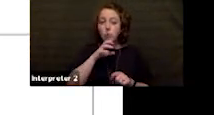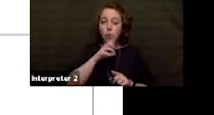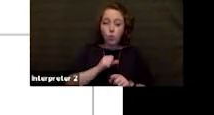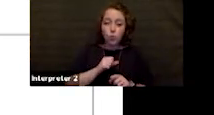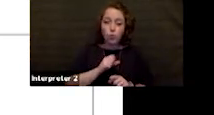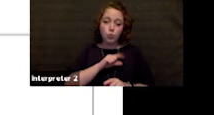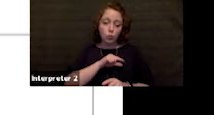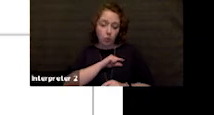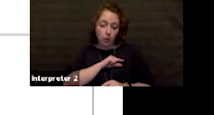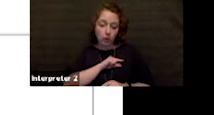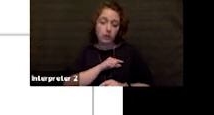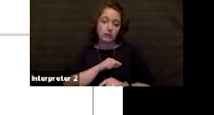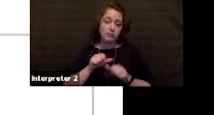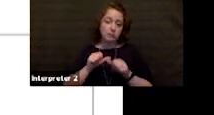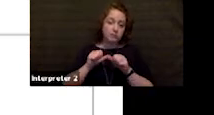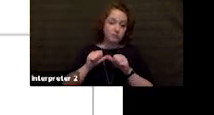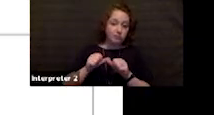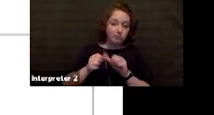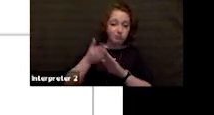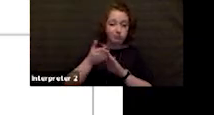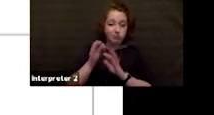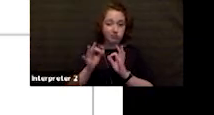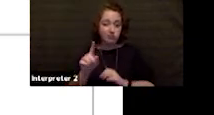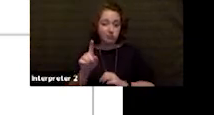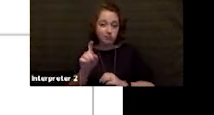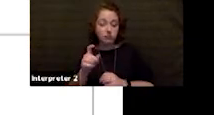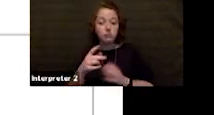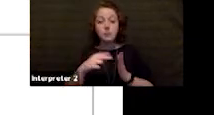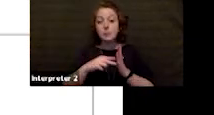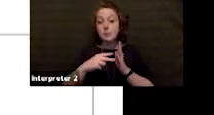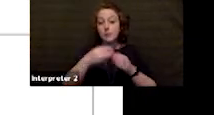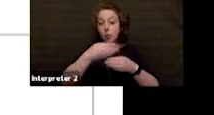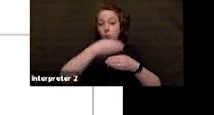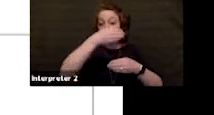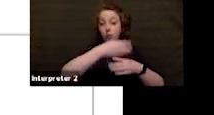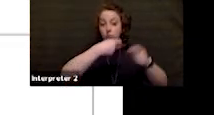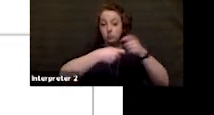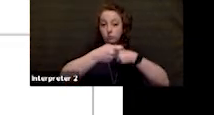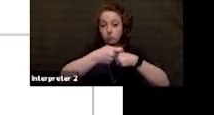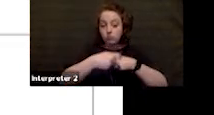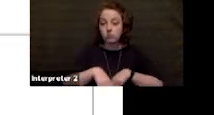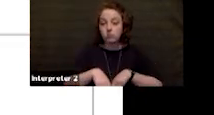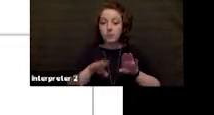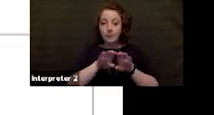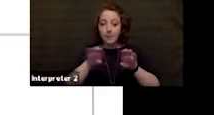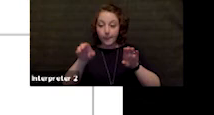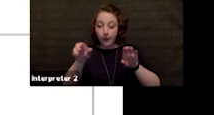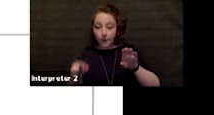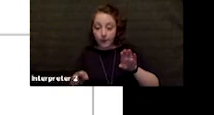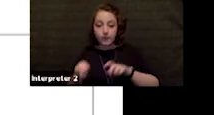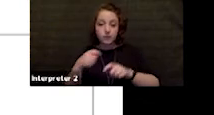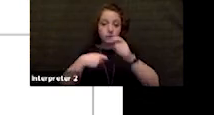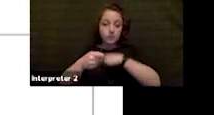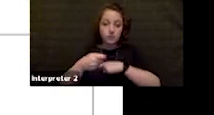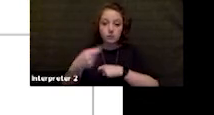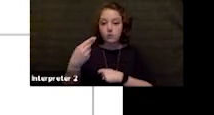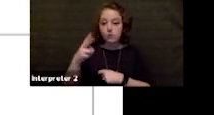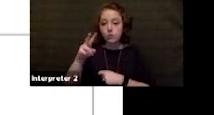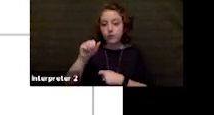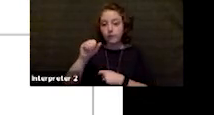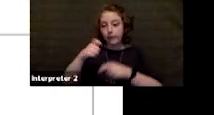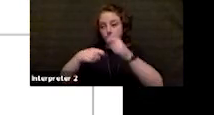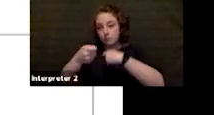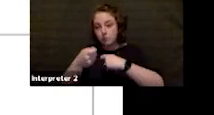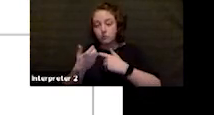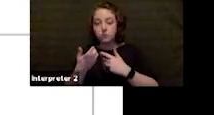life of a building. That's replacing your windows. That's replacing your plumbing fixtures, your HVAC systems. So